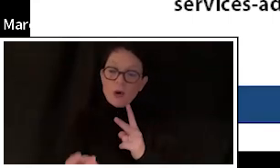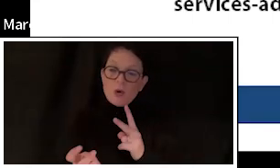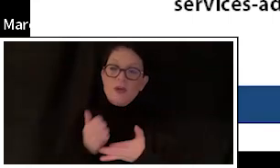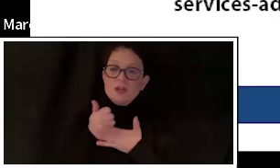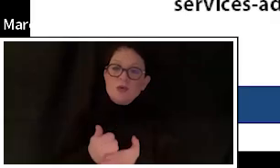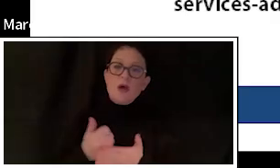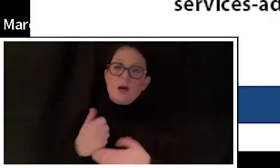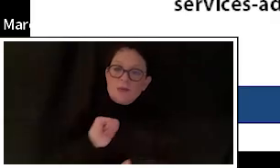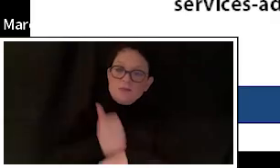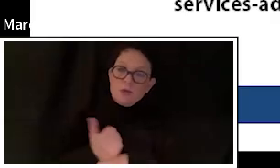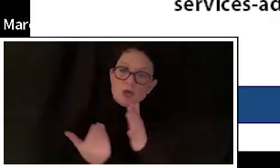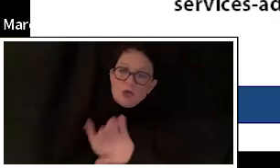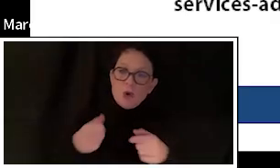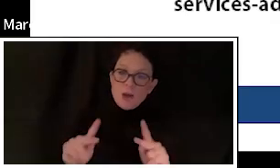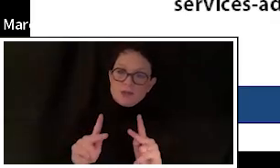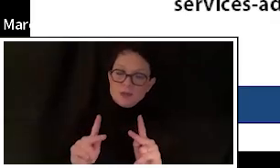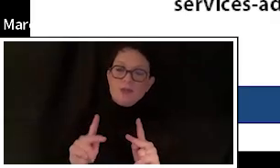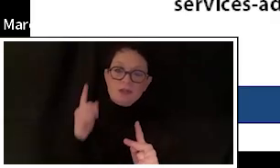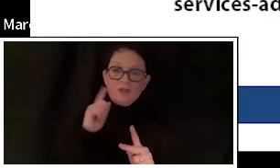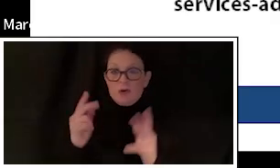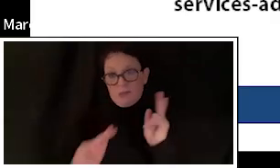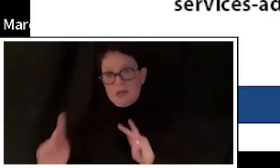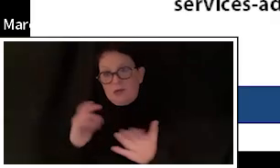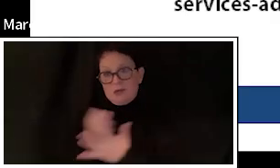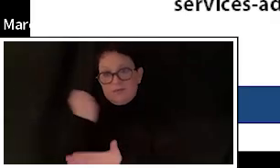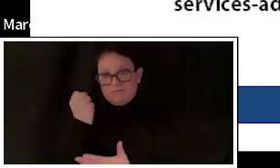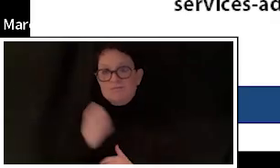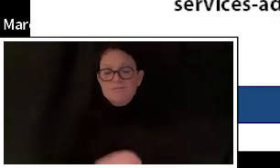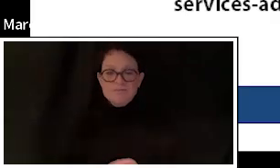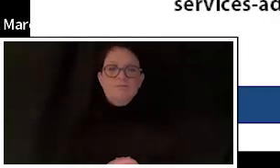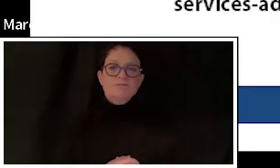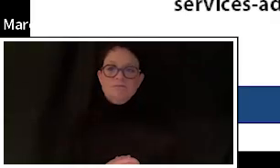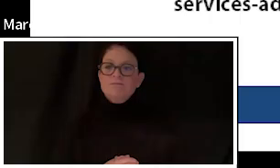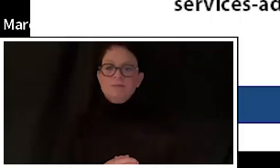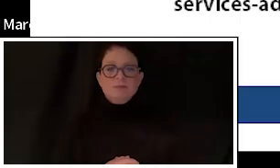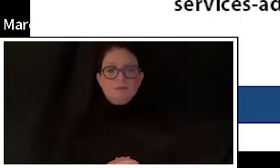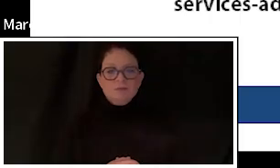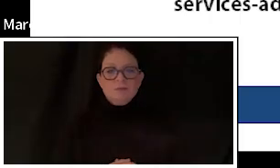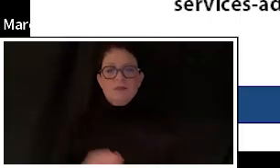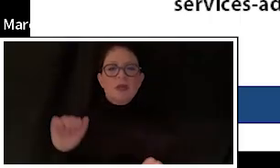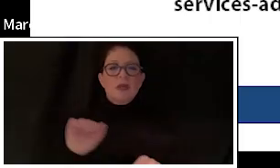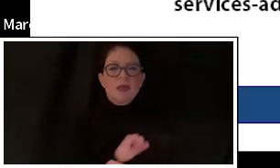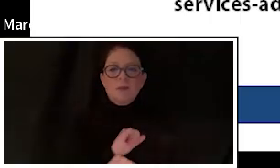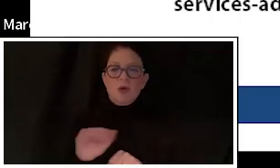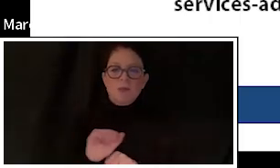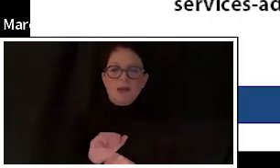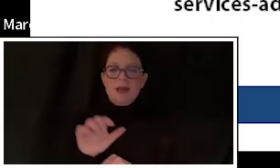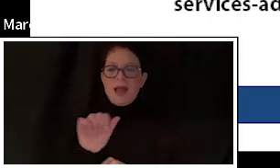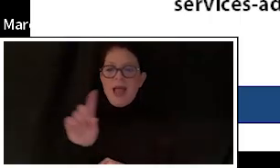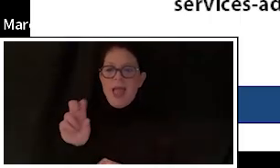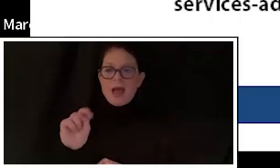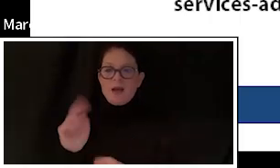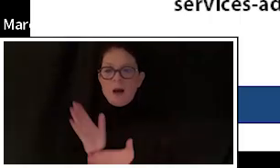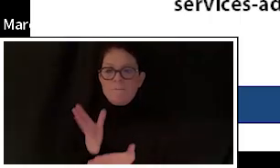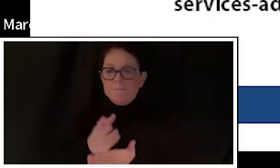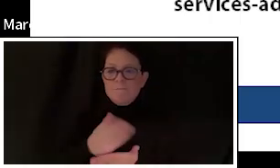create opportunities for people. The employment add-on budget is also something